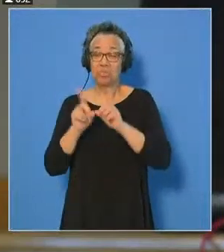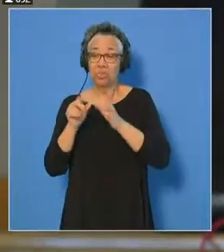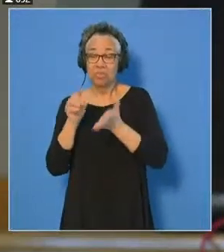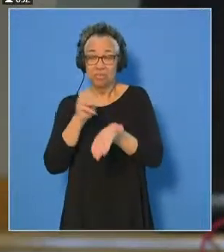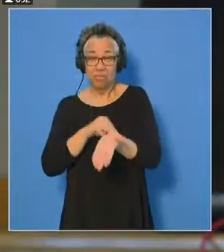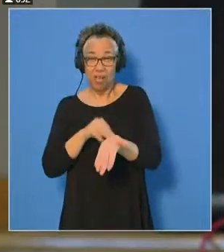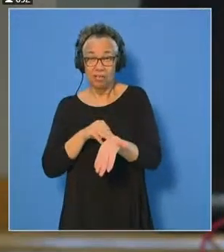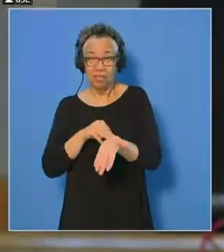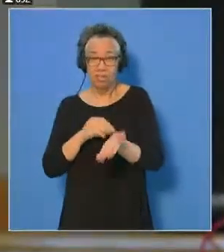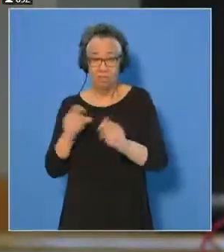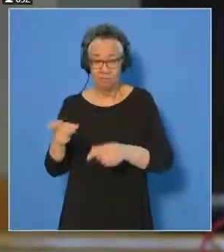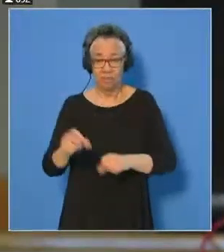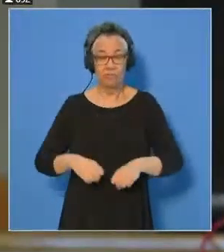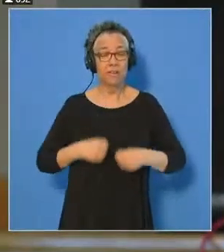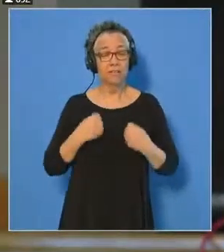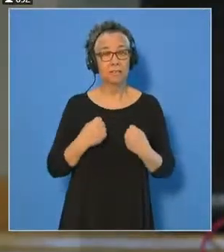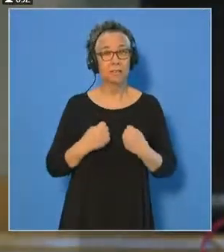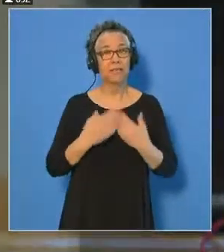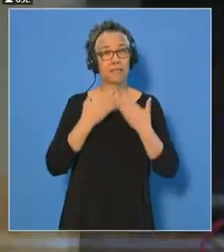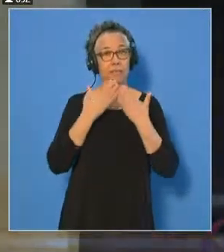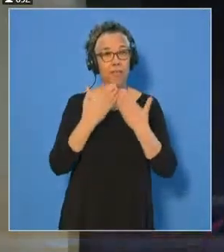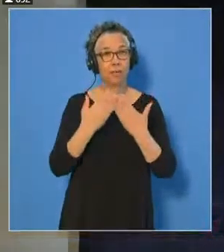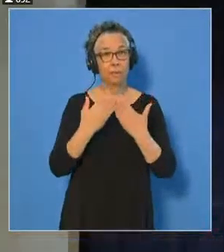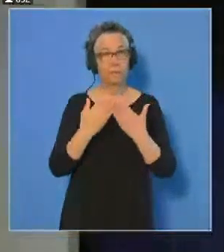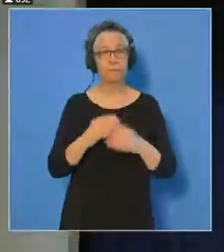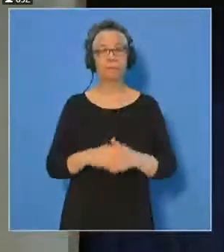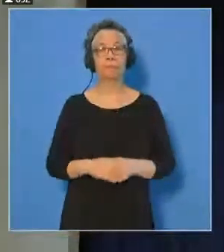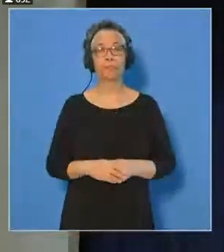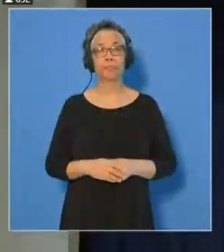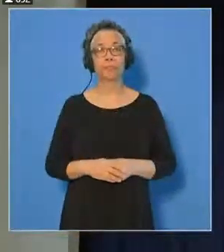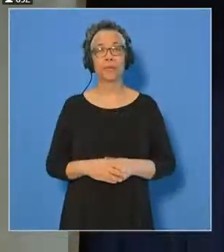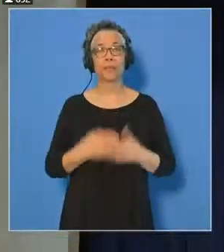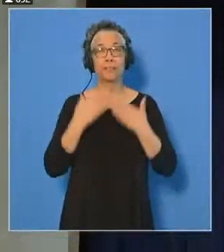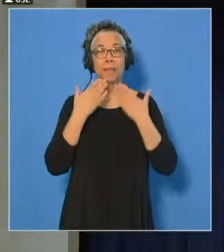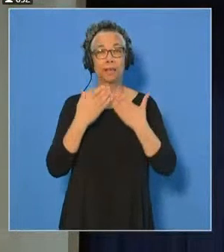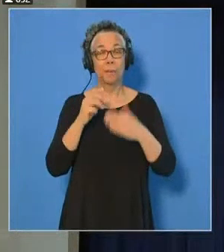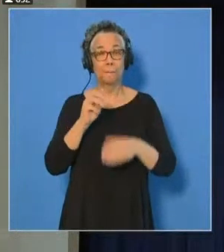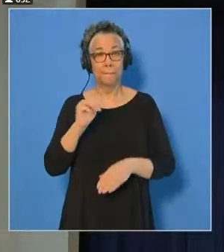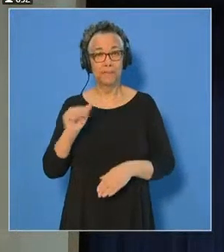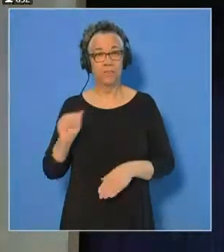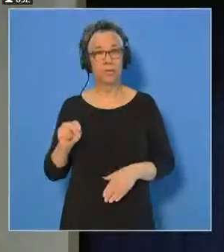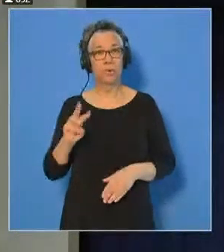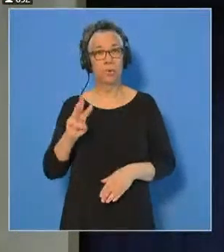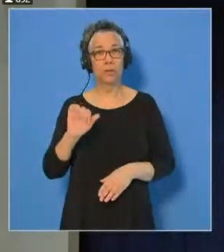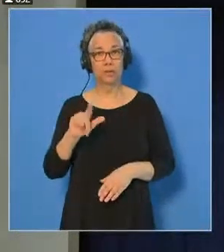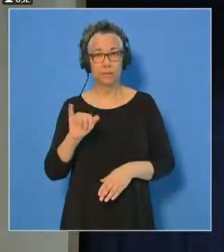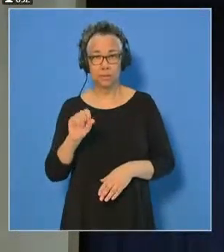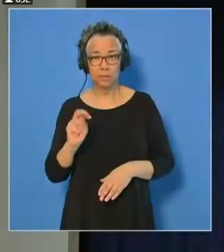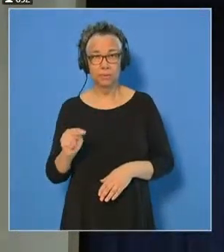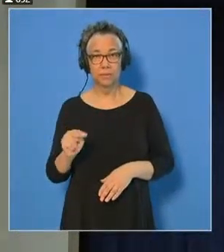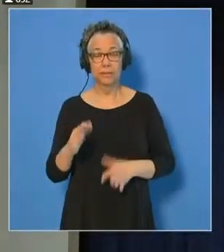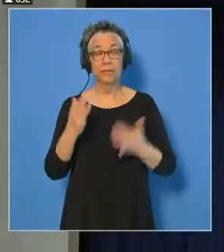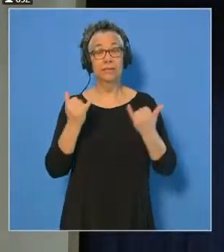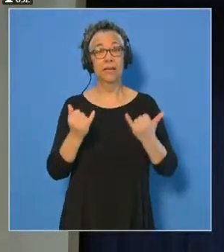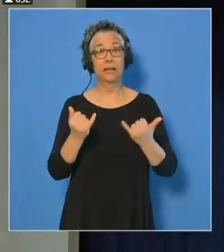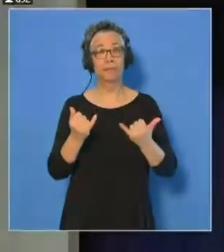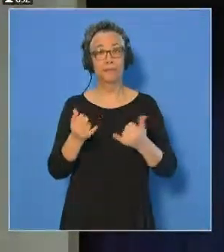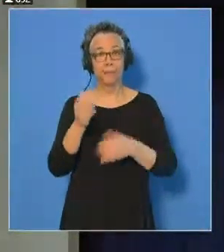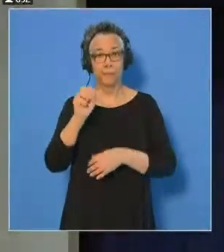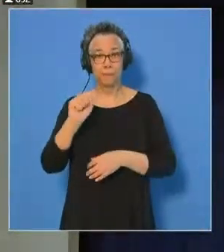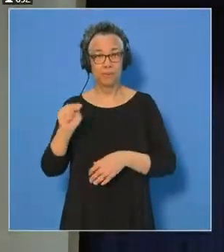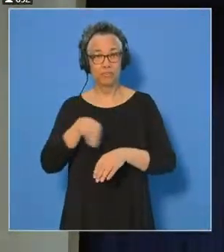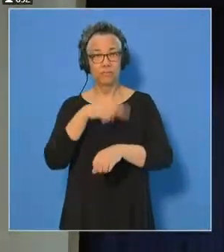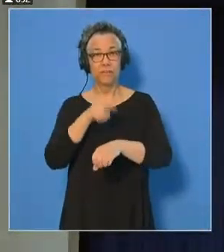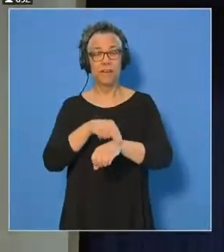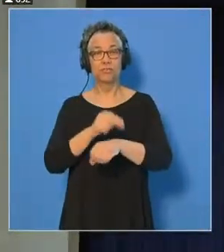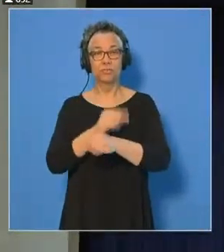Westmeath. Thank you. Thank you very much, Minister Wilson. Now the Minister of National Security will provide his update.